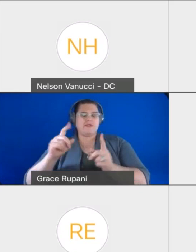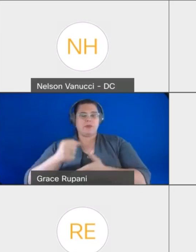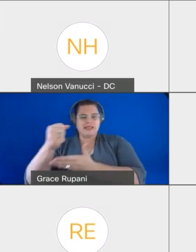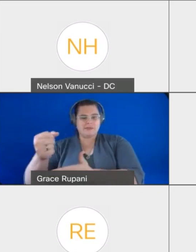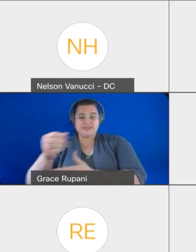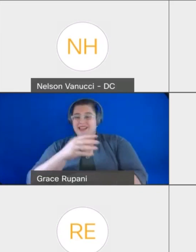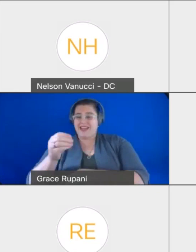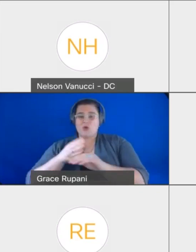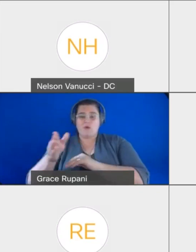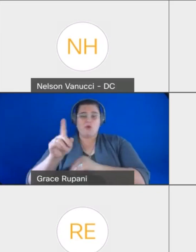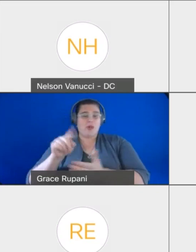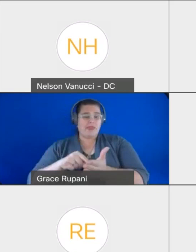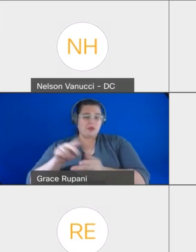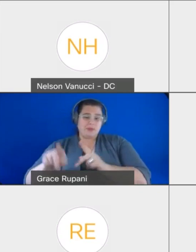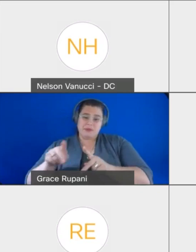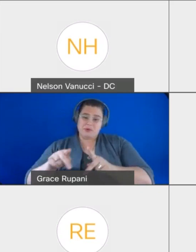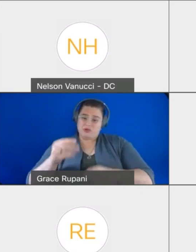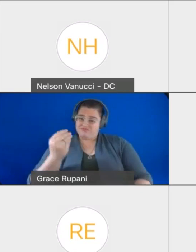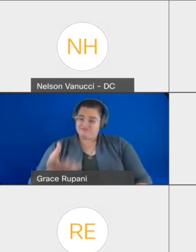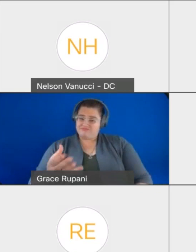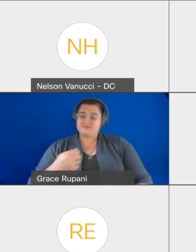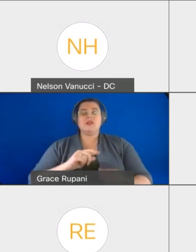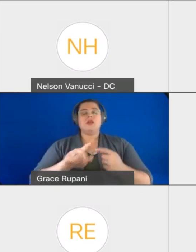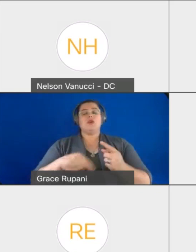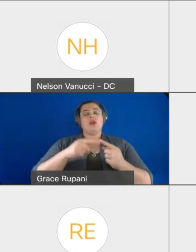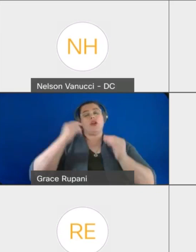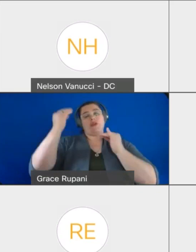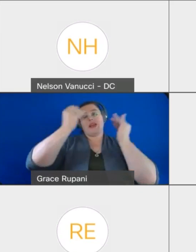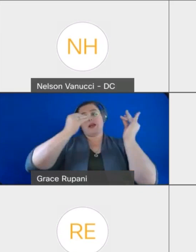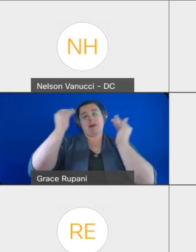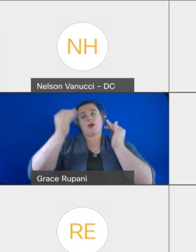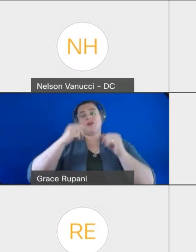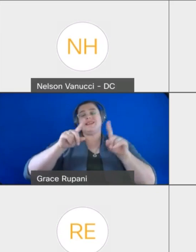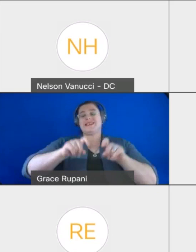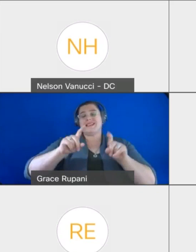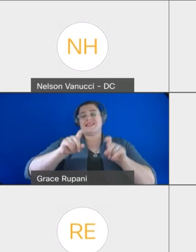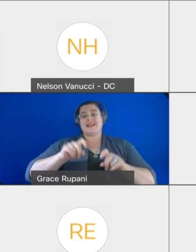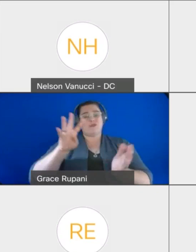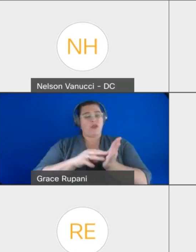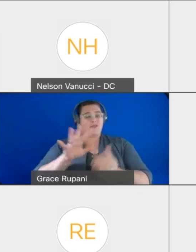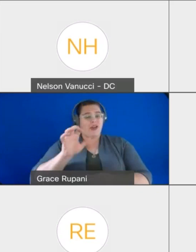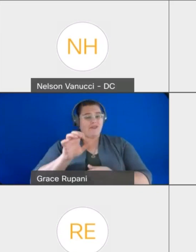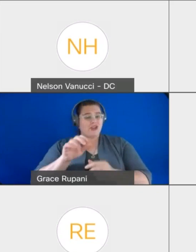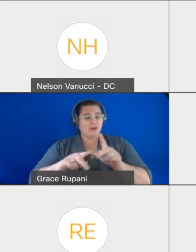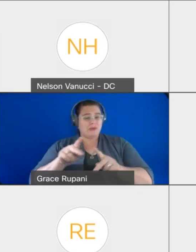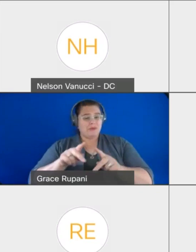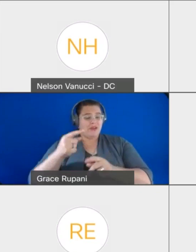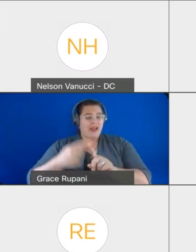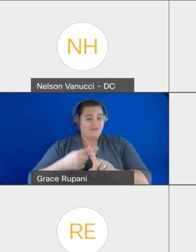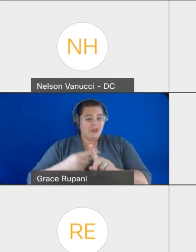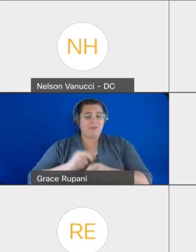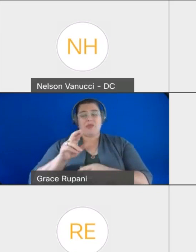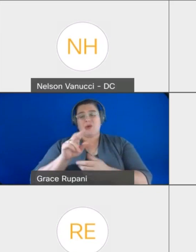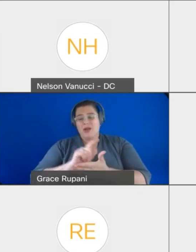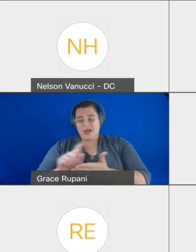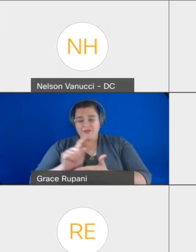people. So as you start to think about the logistics of being able to test all of those people in a routine way